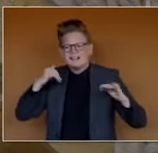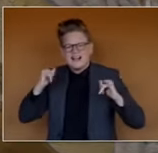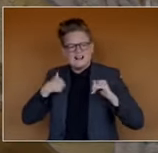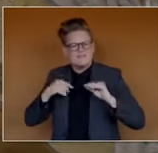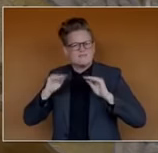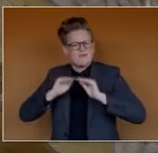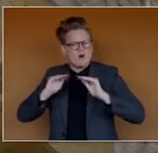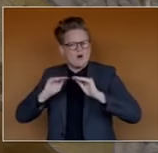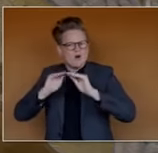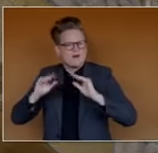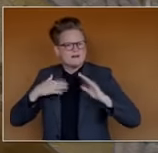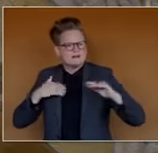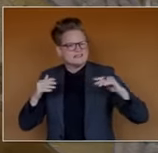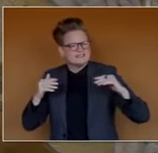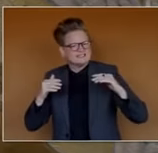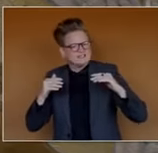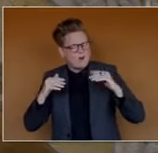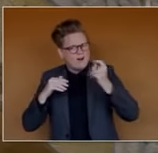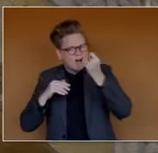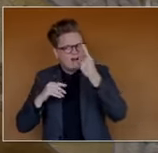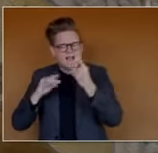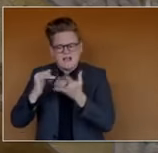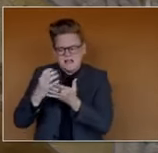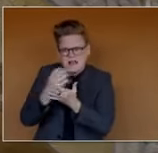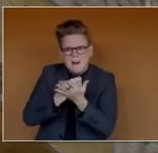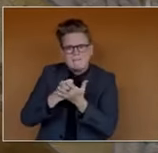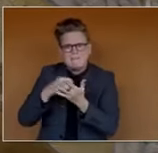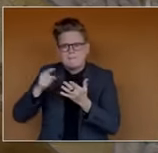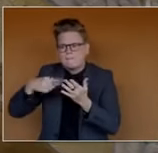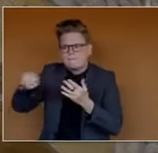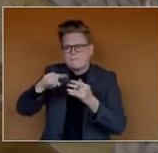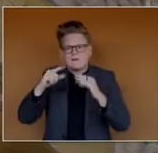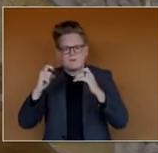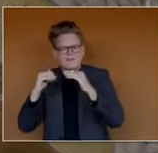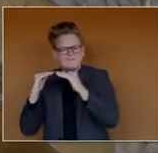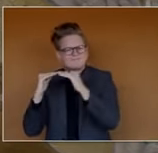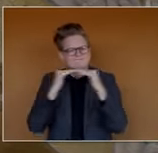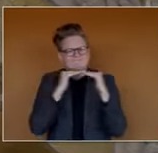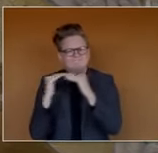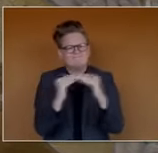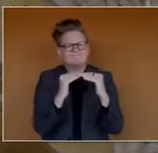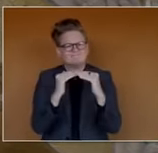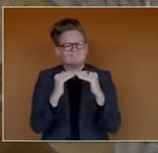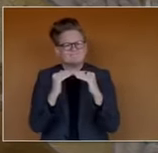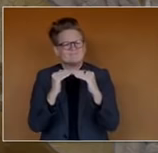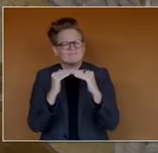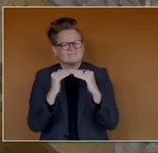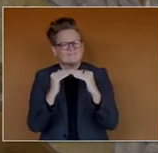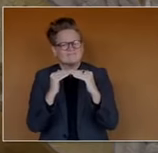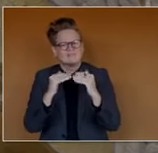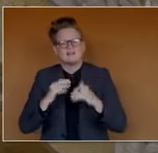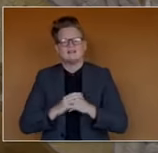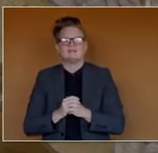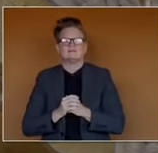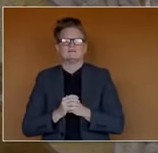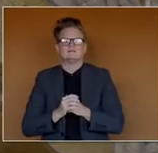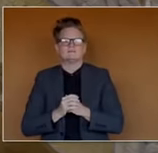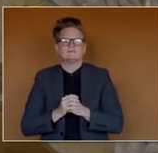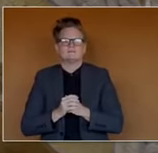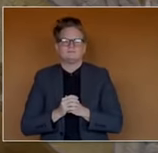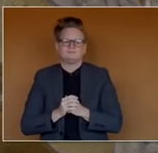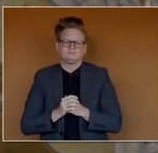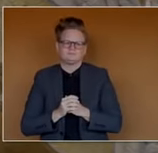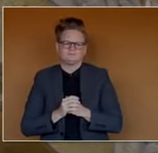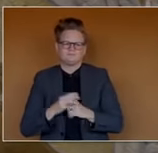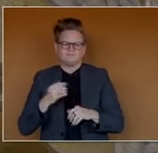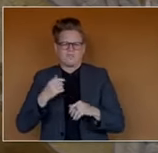state and this disproportionate impact of COVID on our residents, that we can do our best to counter it. And with